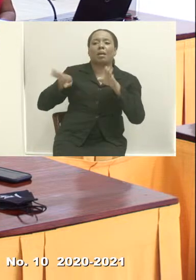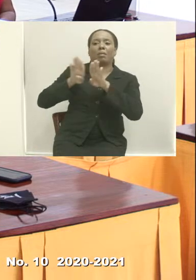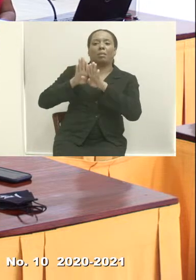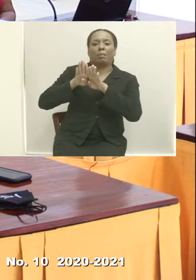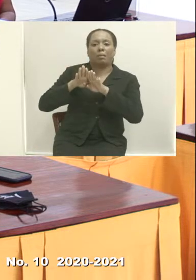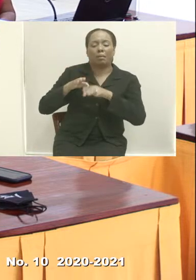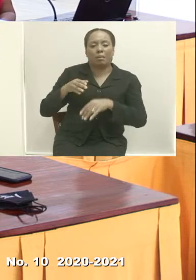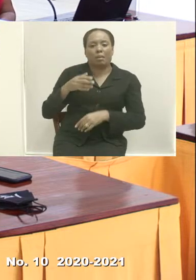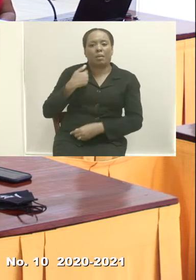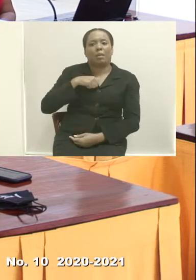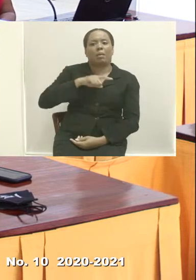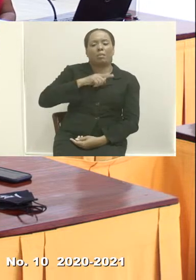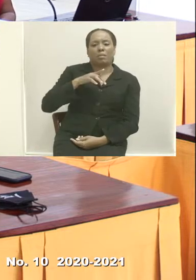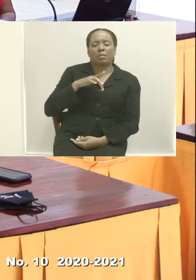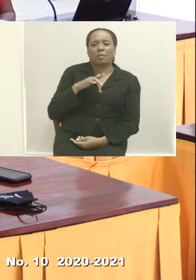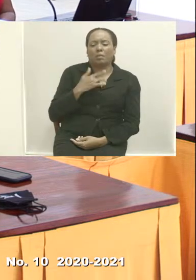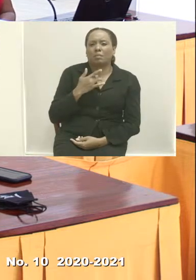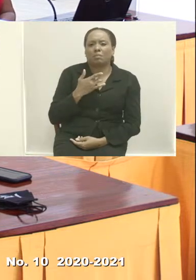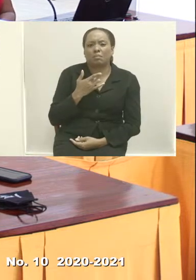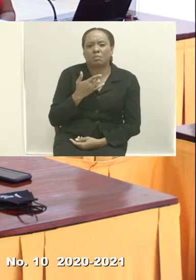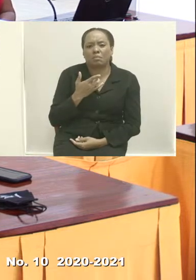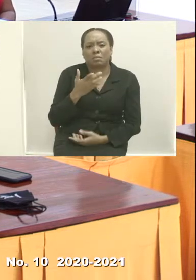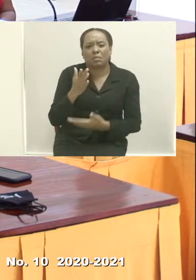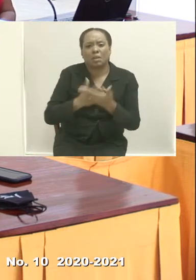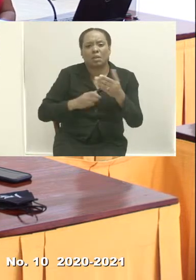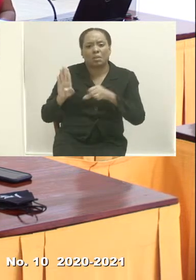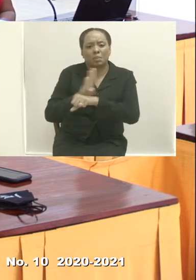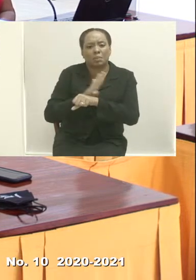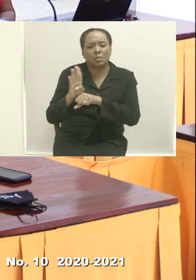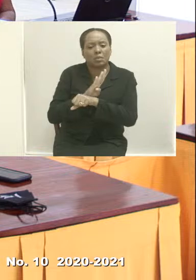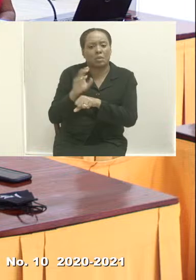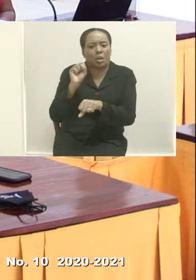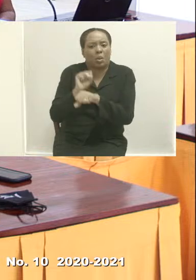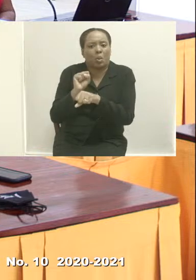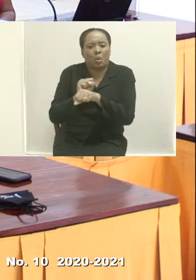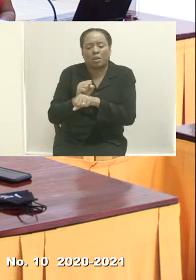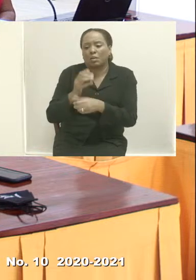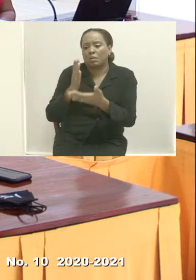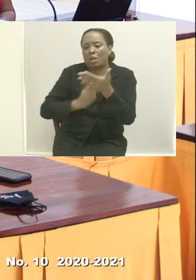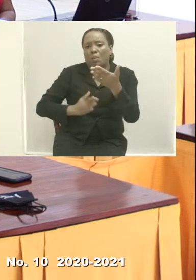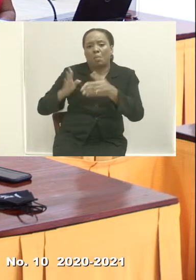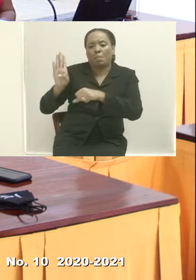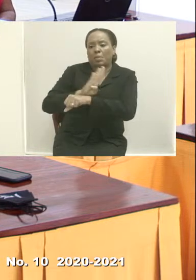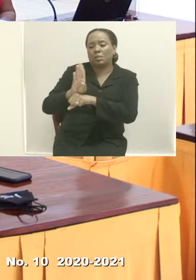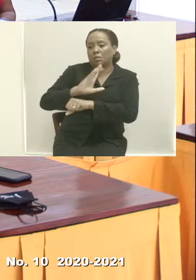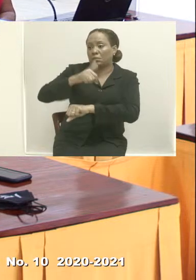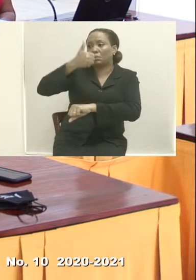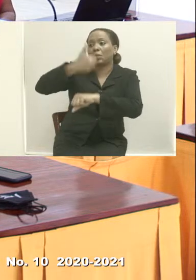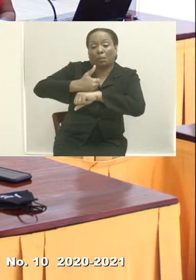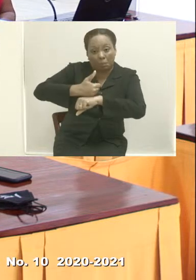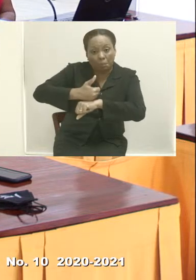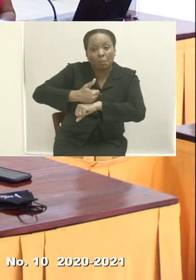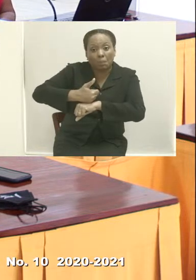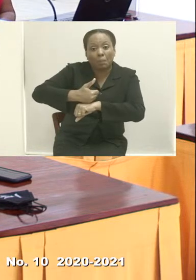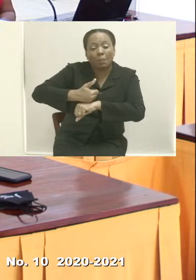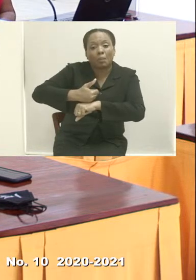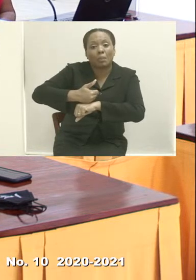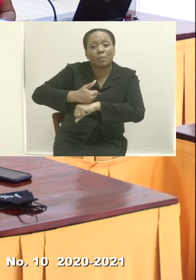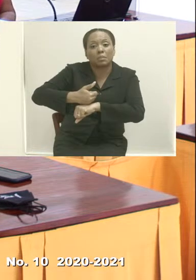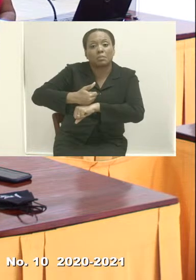number of businesses which are functioning in Barbados, which are, as I said before,